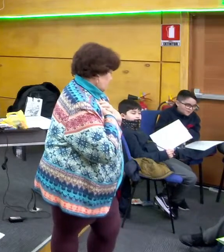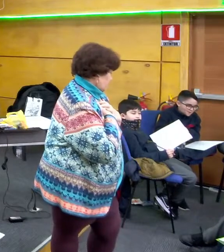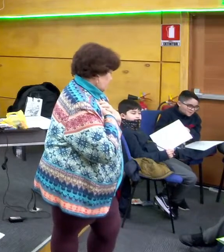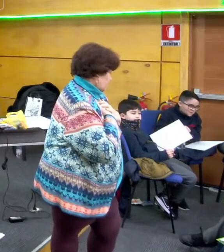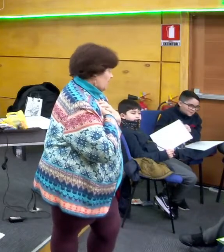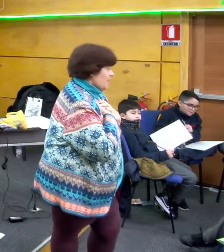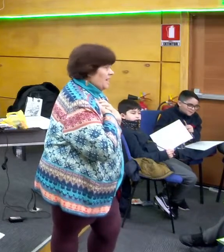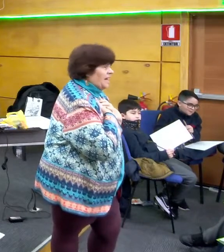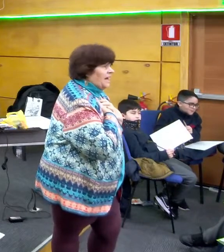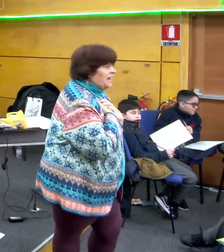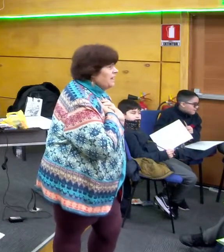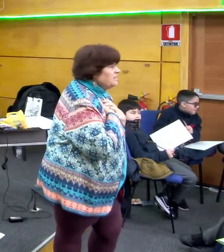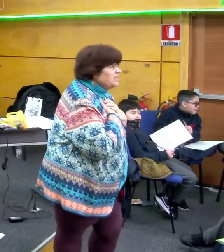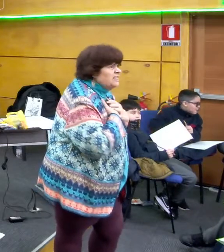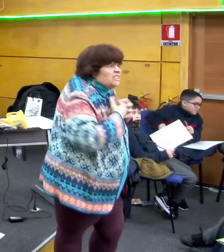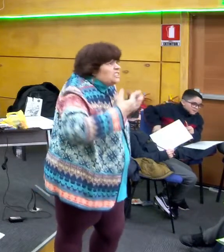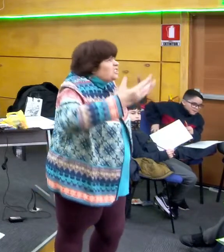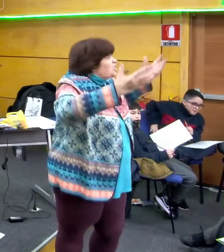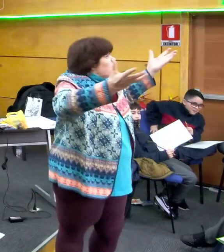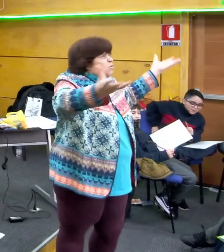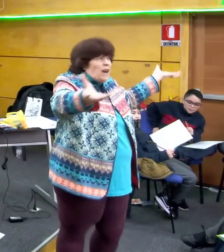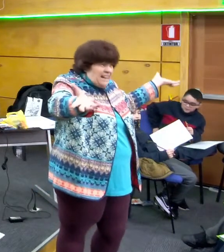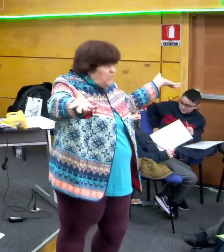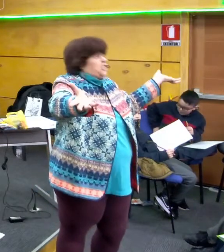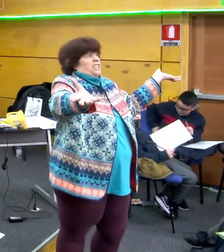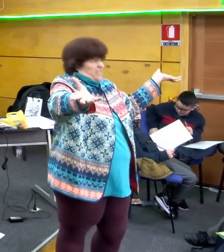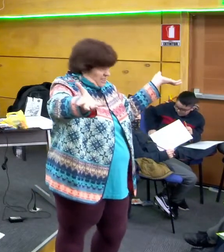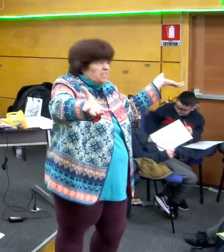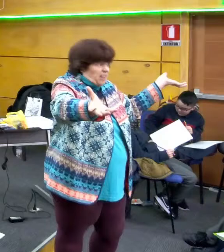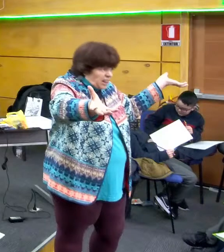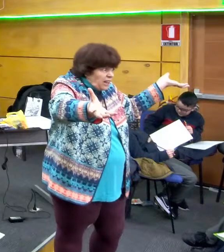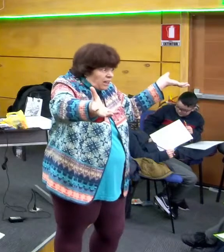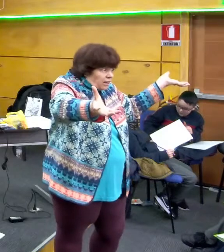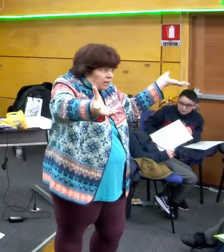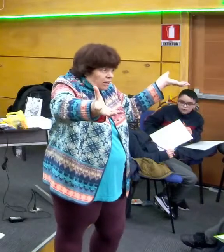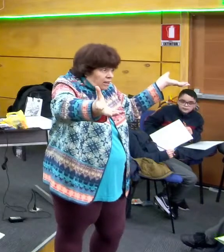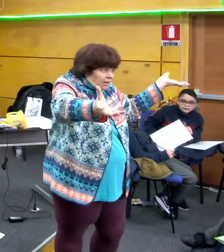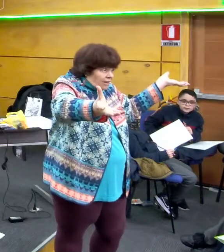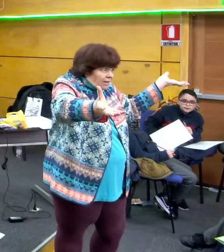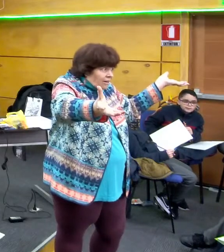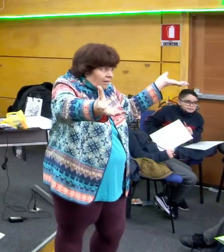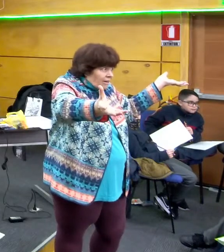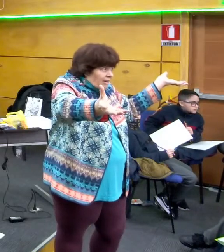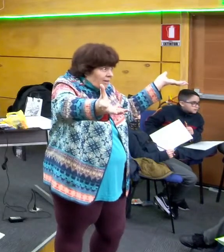Okay? It's the strangest thing.